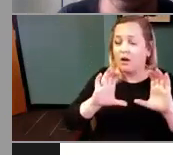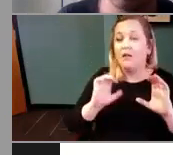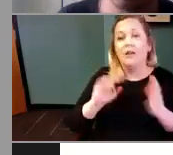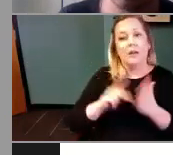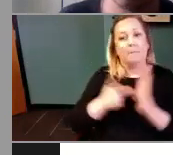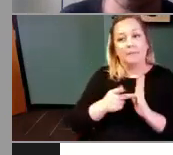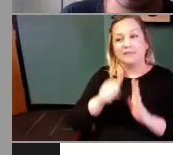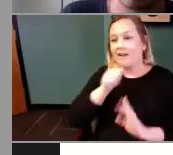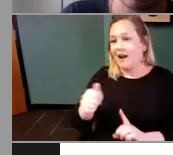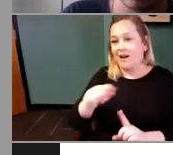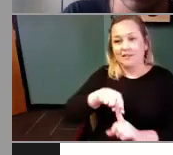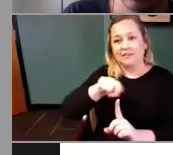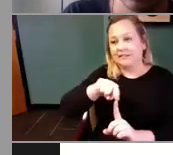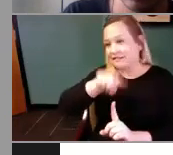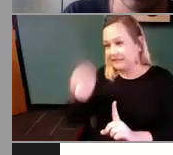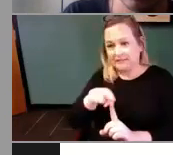right?